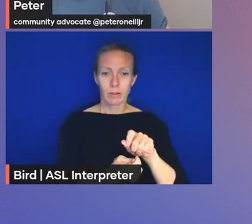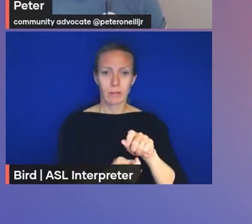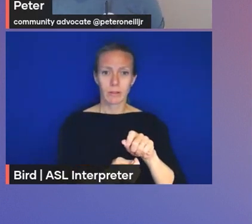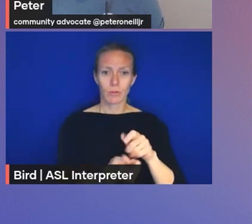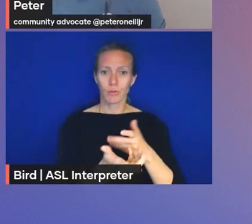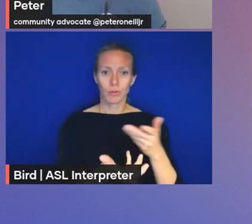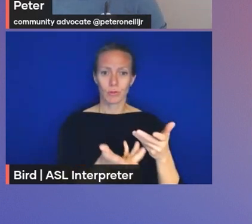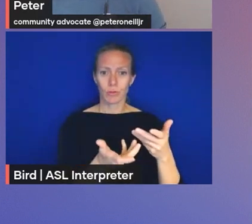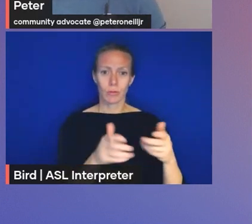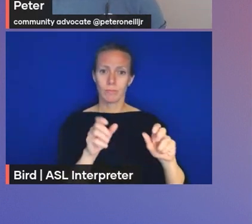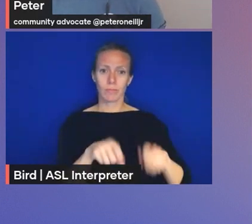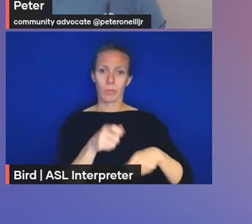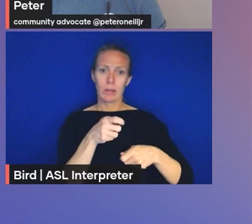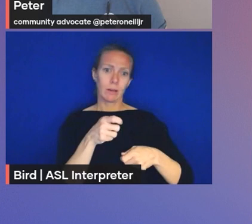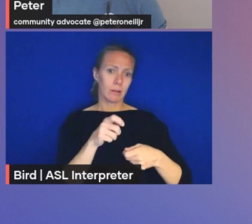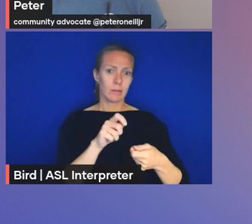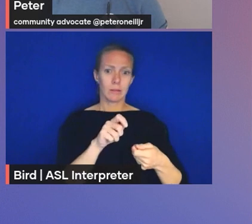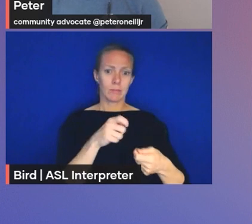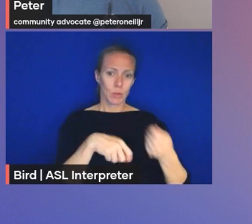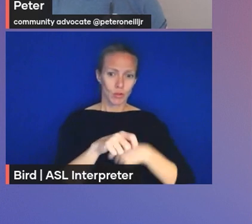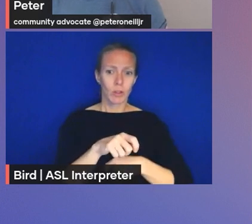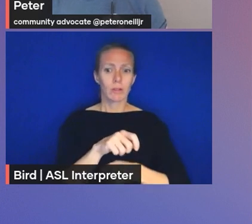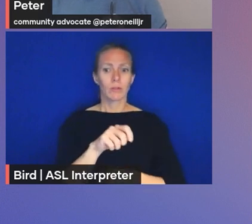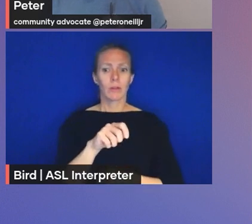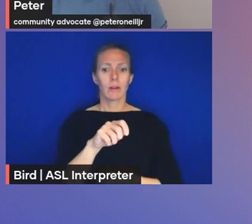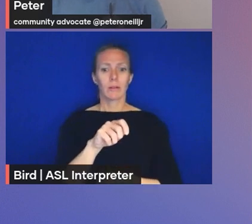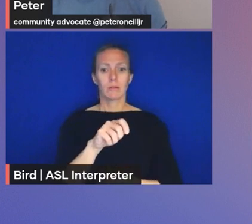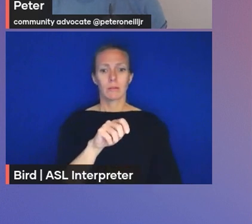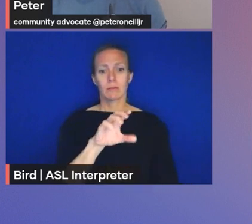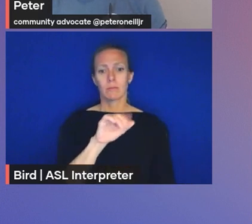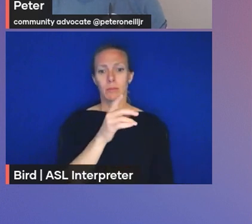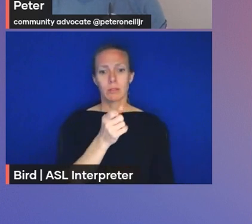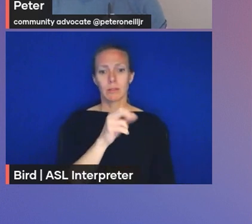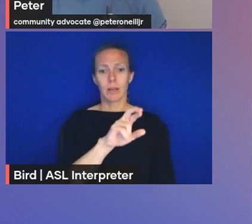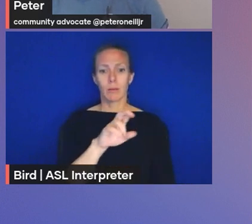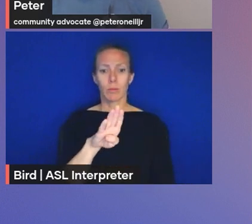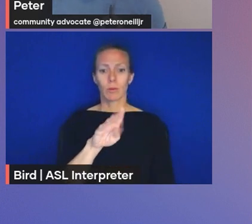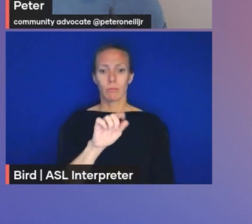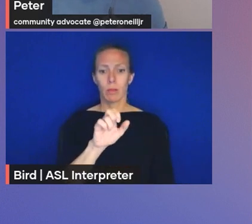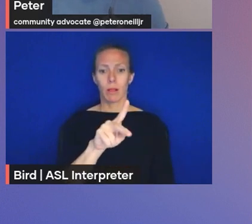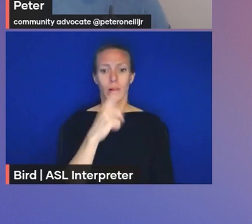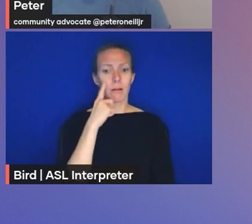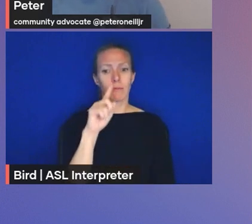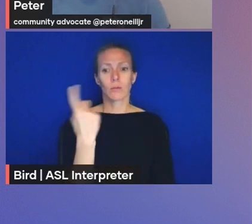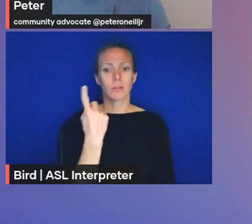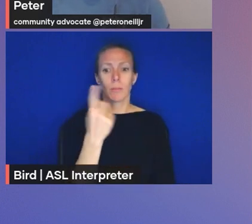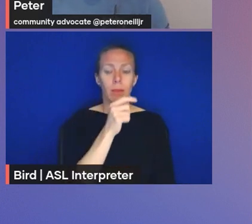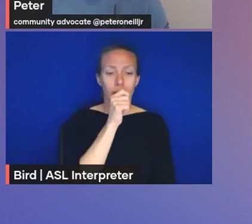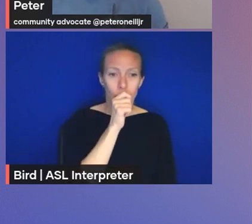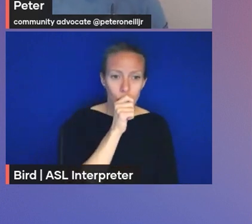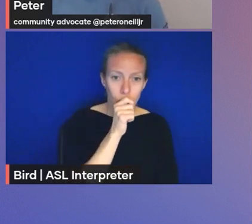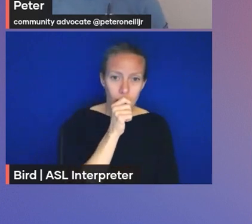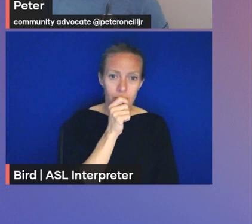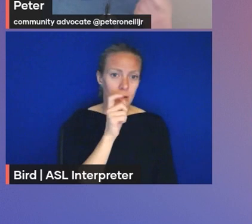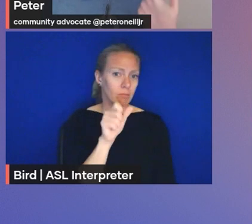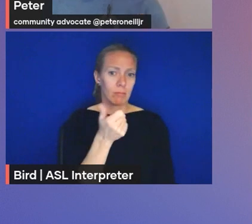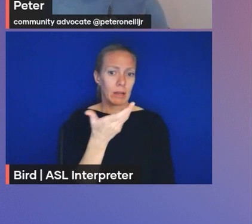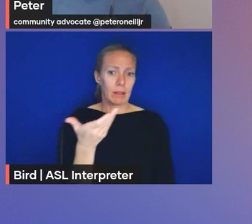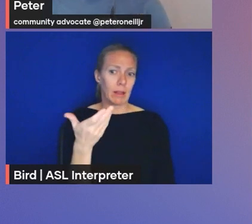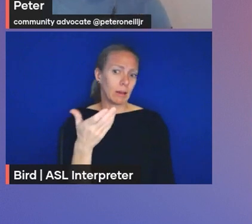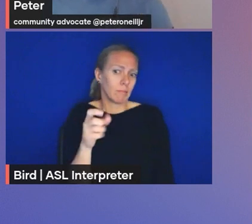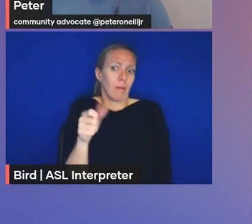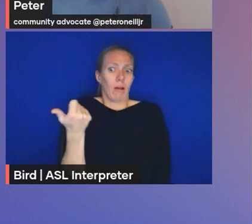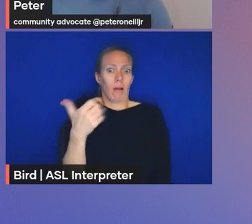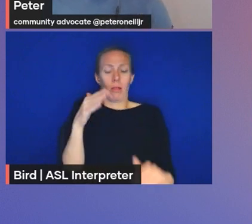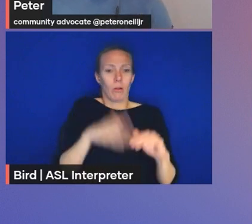We can change the CIDR block for that ingress to something private, and just anything other than that open CIDR